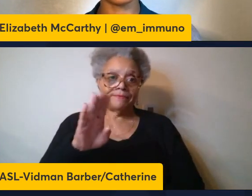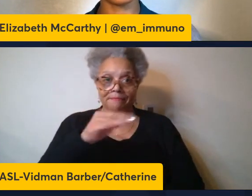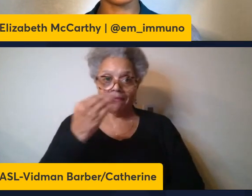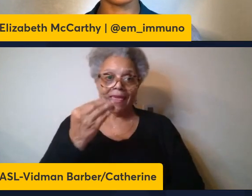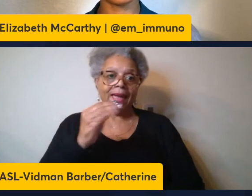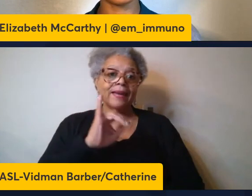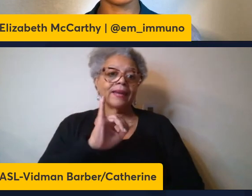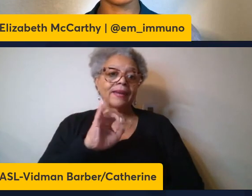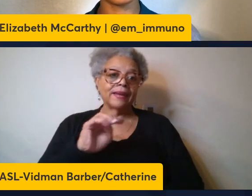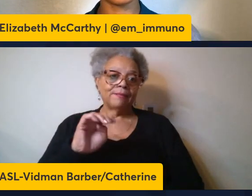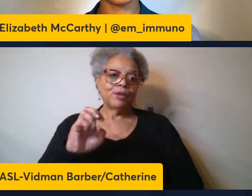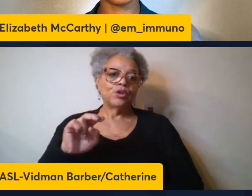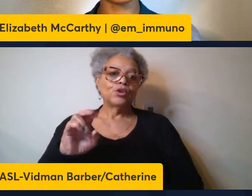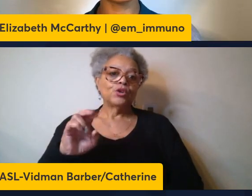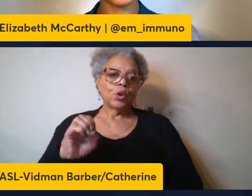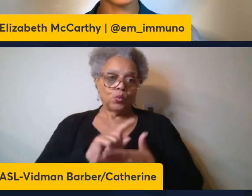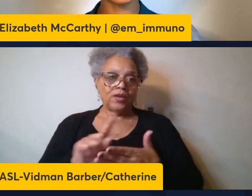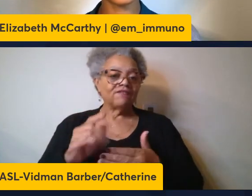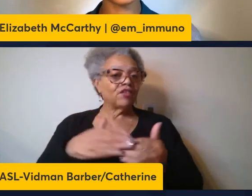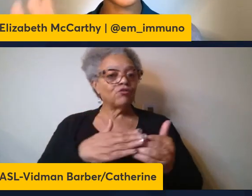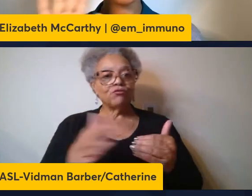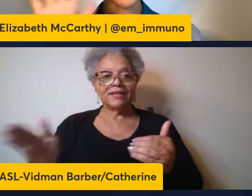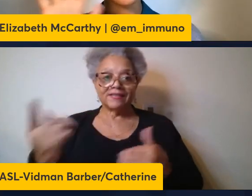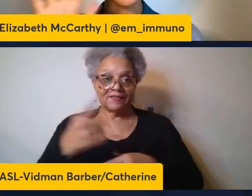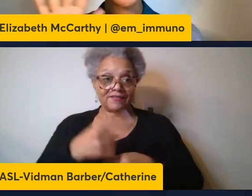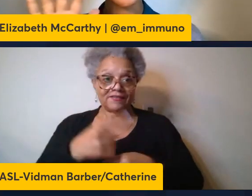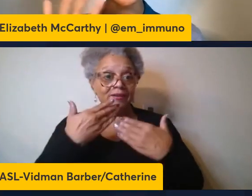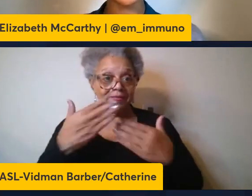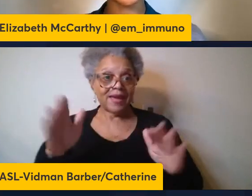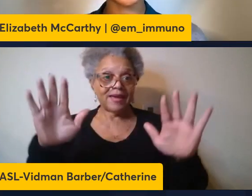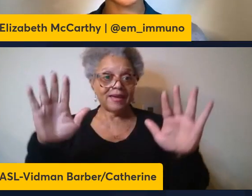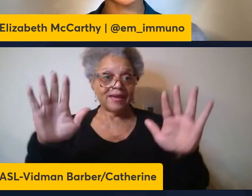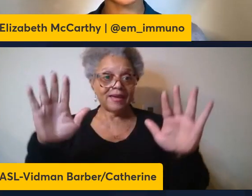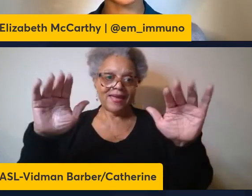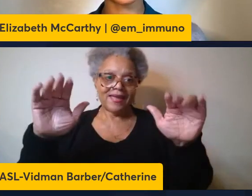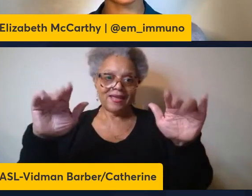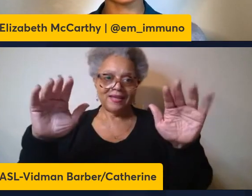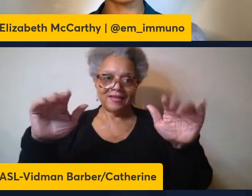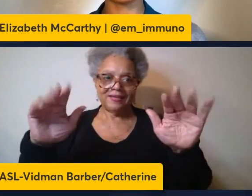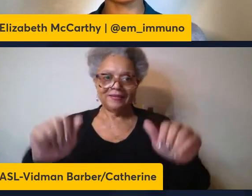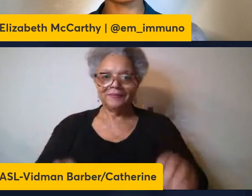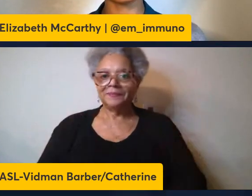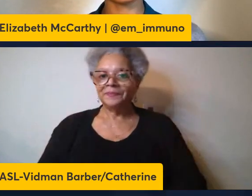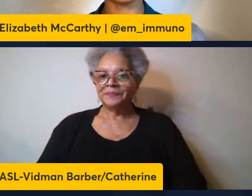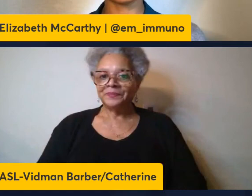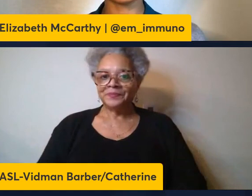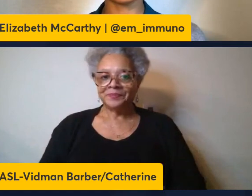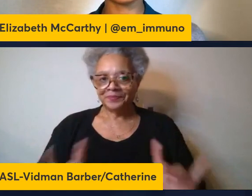a good rest of the day. Bye-bye. Bye, everyone. Thank you.